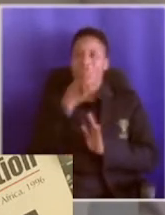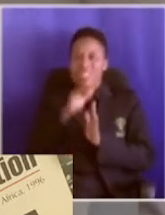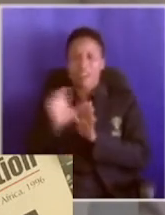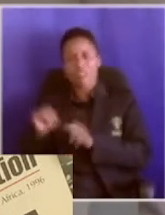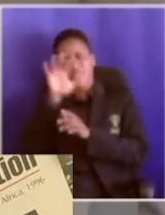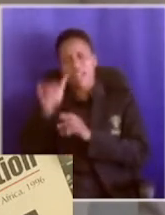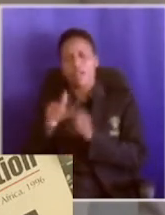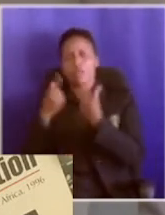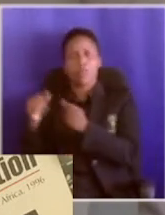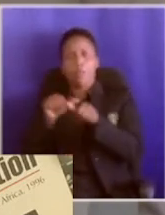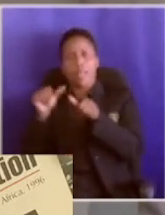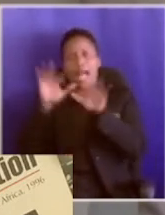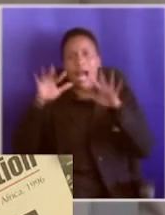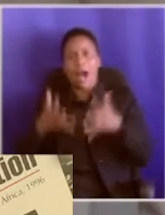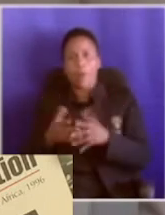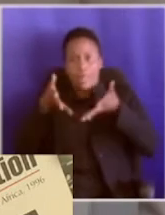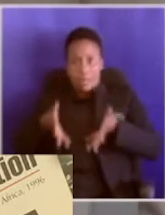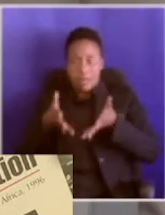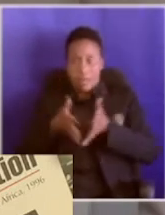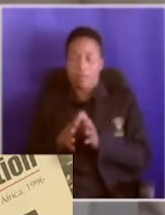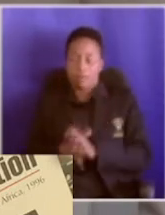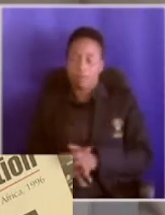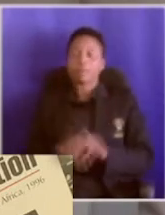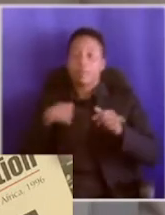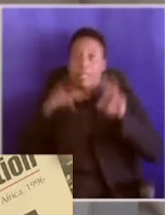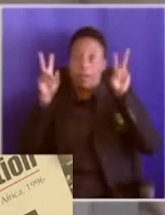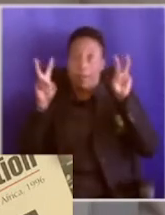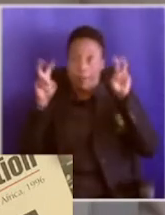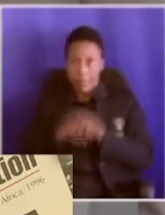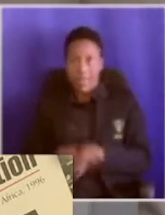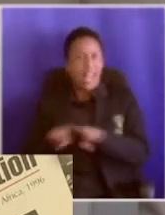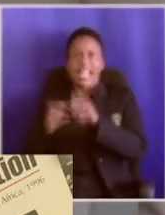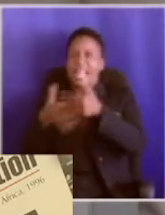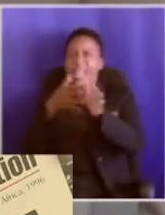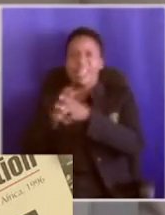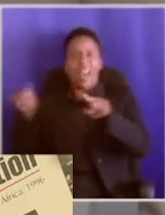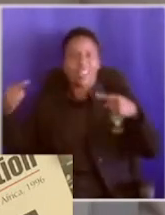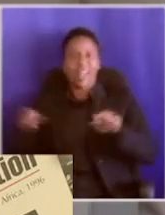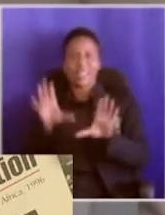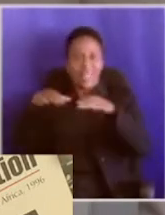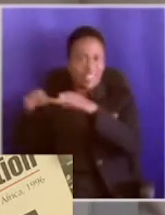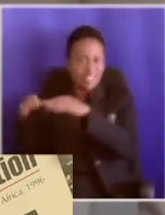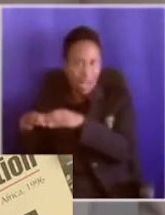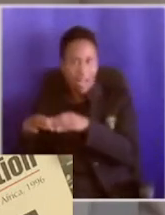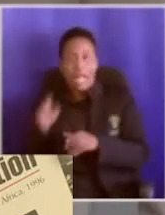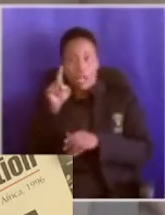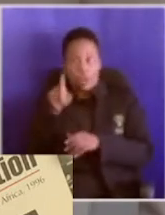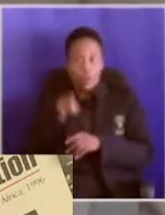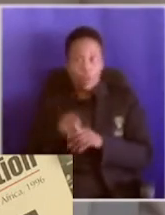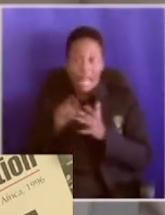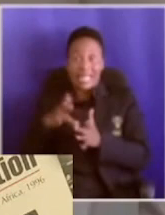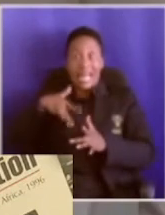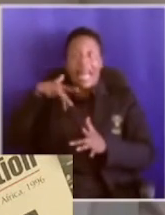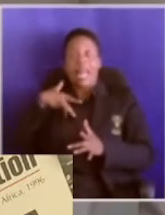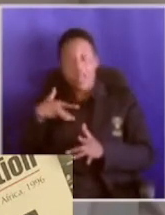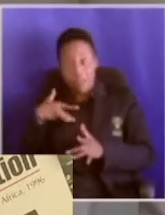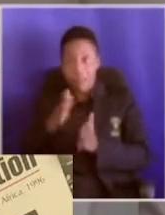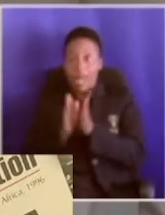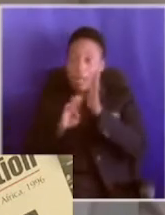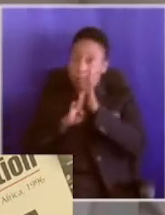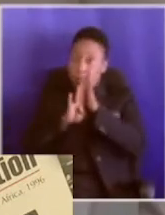in which they state and I quote, "Like any other sectors, those who survive and